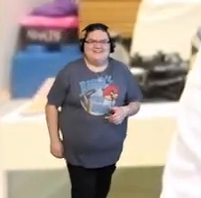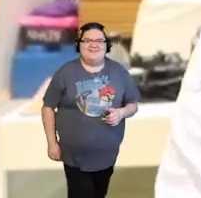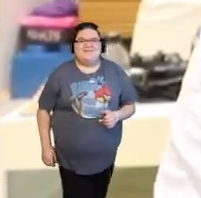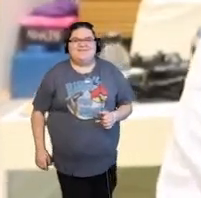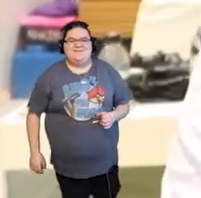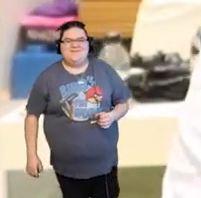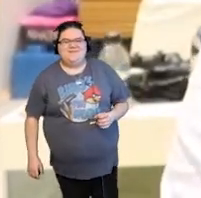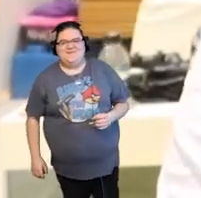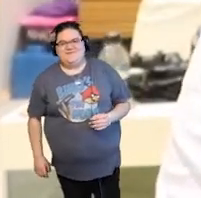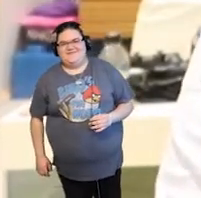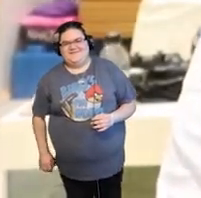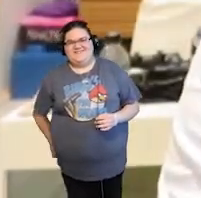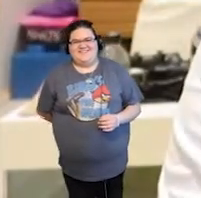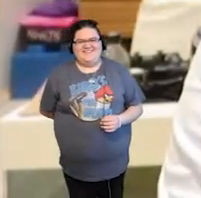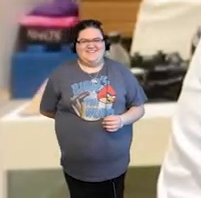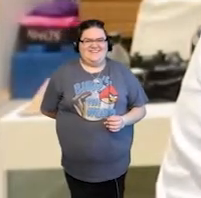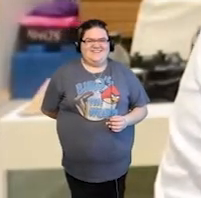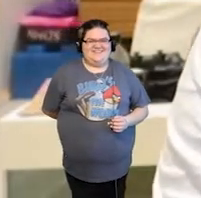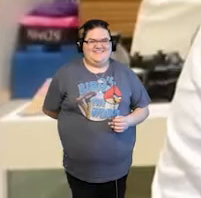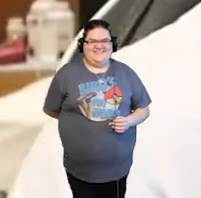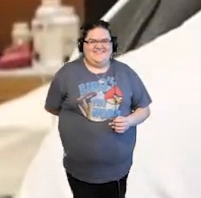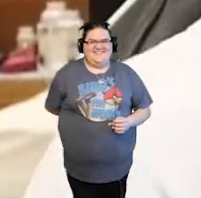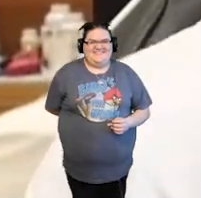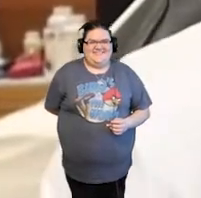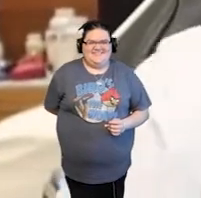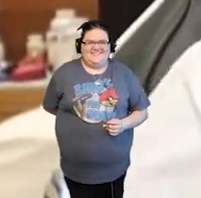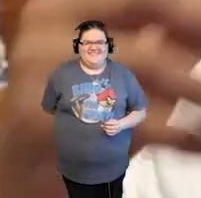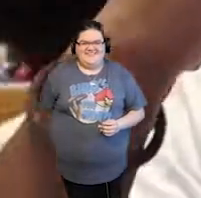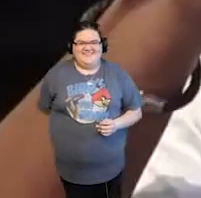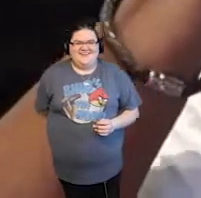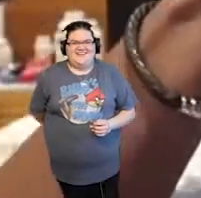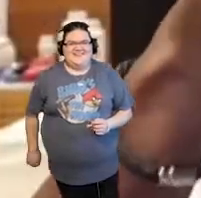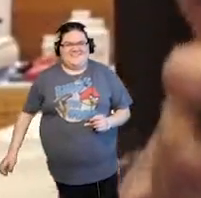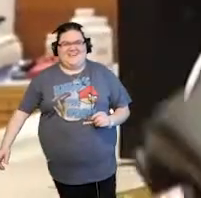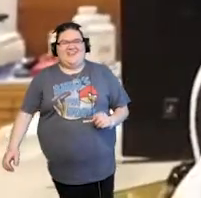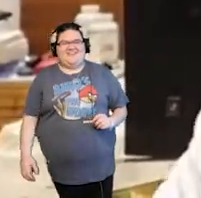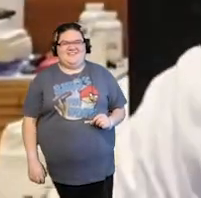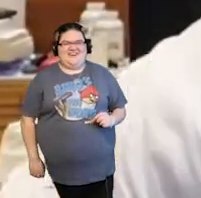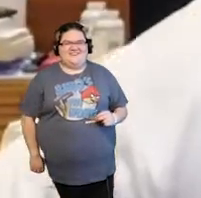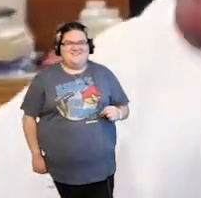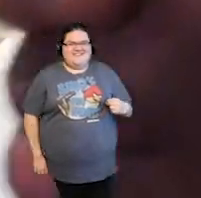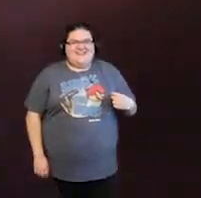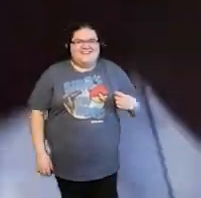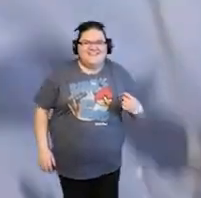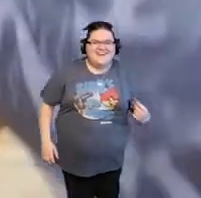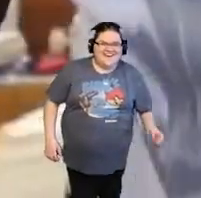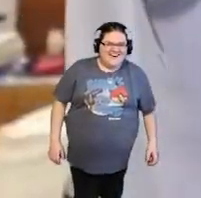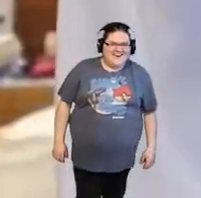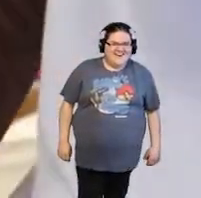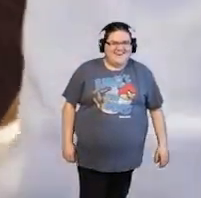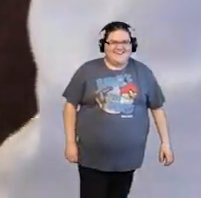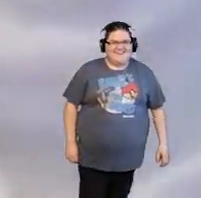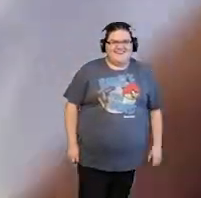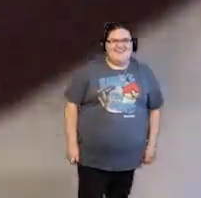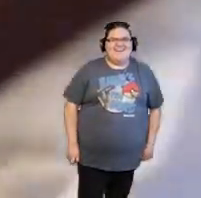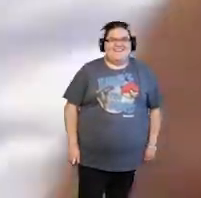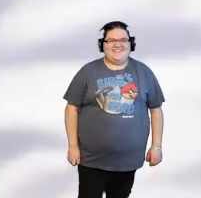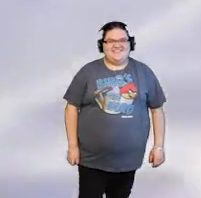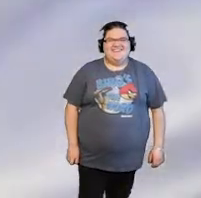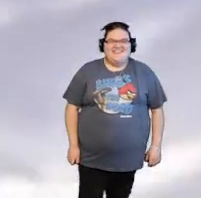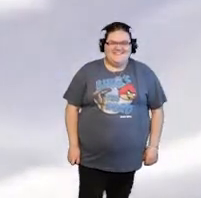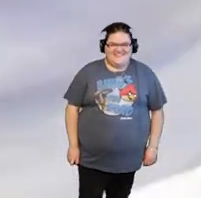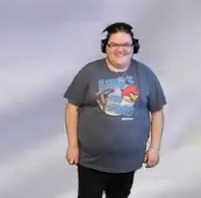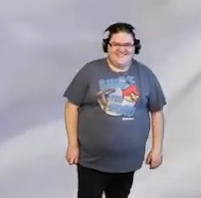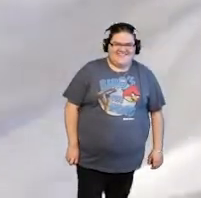Brandon's just like, what is that? Wait, so you just put didn't ask anyway? That's so funny. I'm gonna have to tickle you, fam. I'm gonna tickle you, fam. Yeah, bro. Nah, yeah, I can,